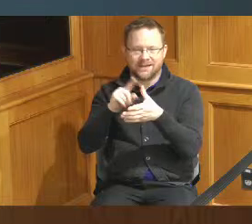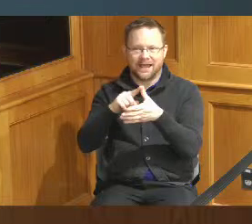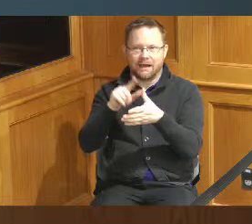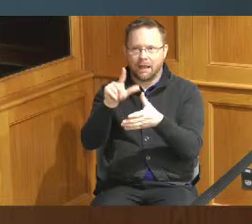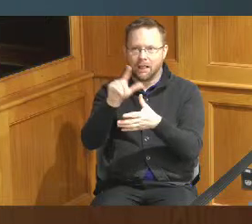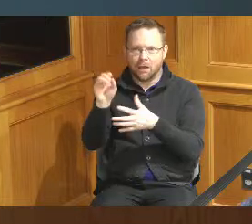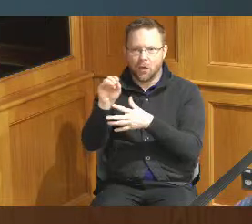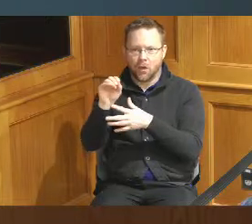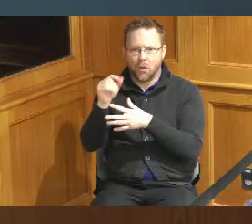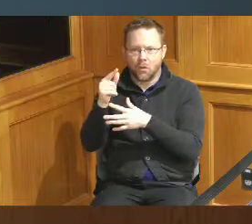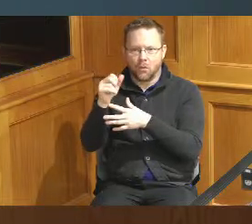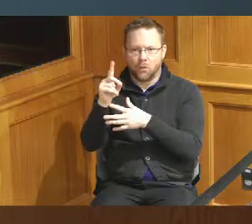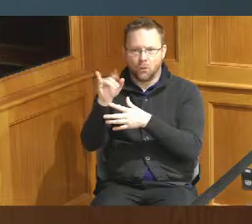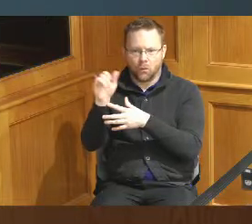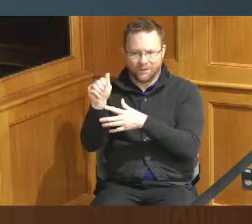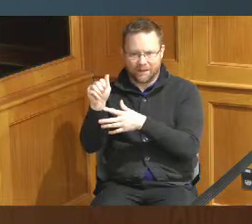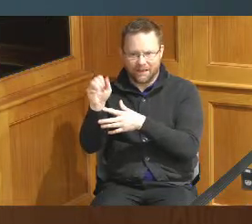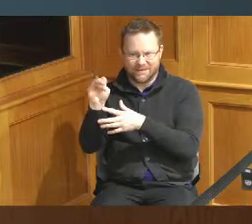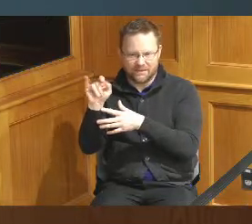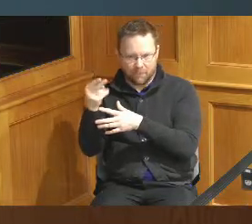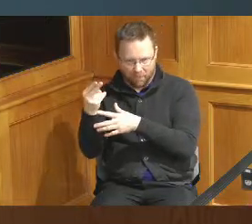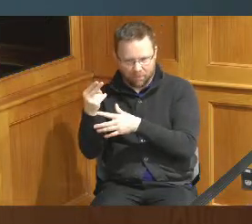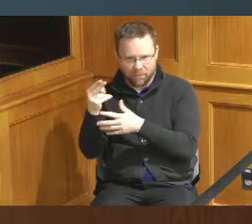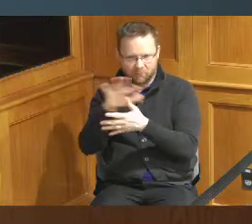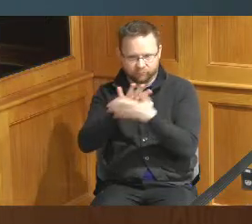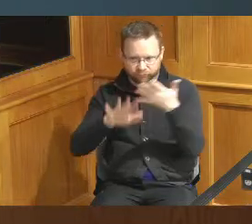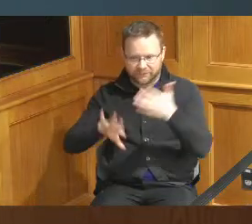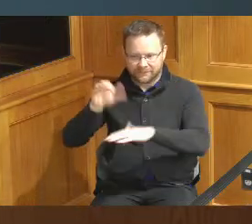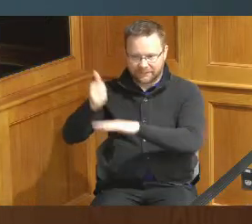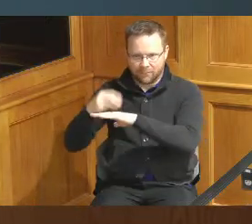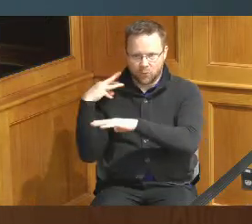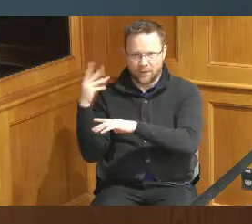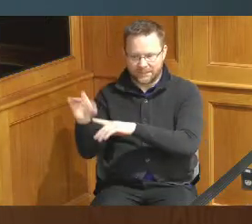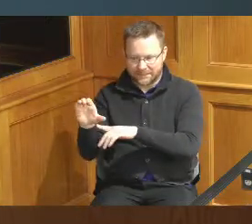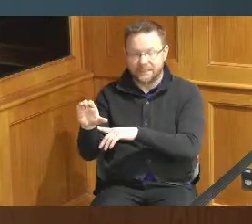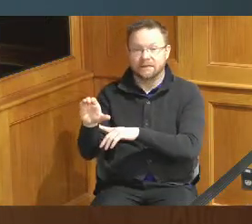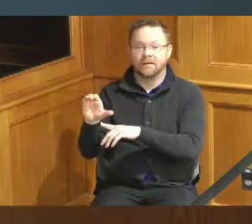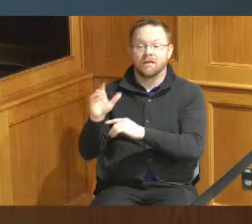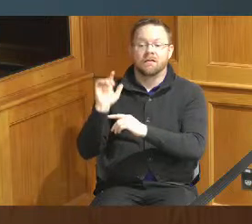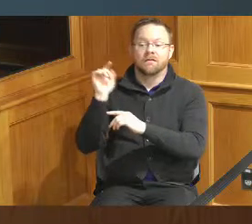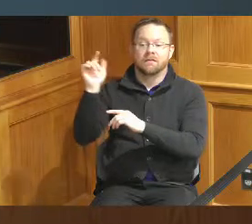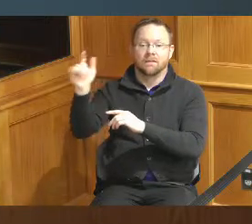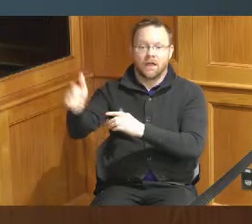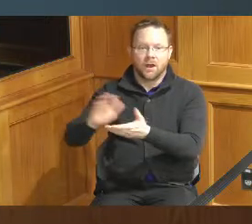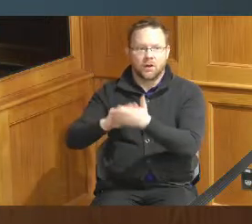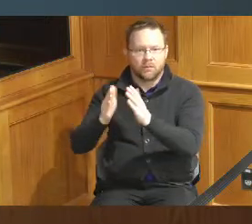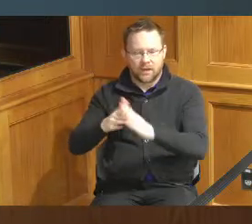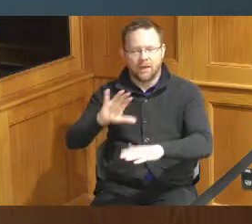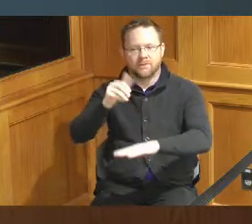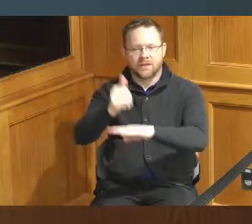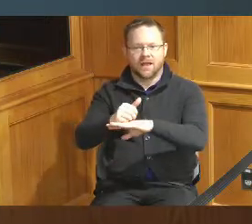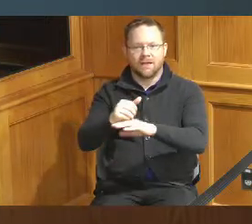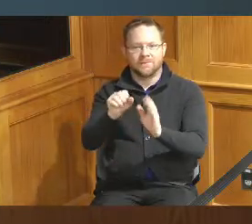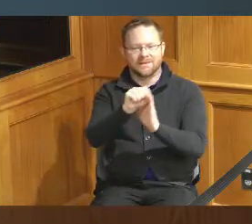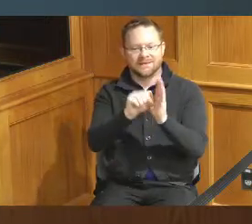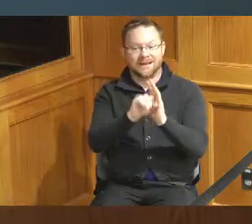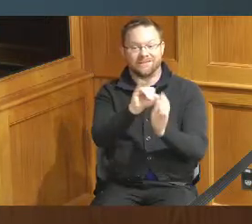L.O. Goldia Smith, eventually becoming incorporated in the state of Illinois